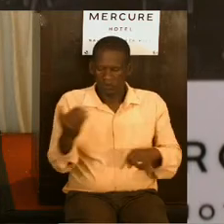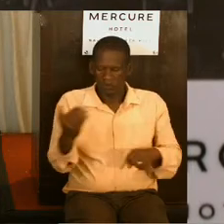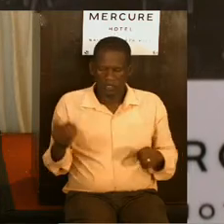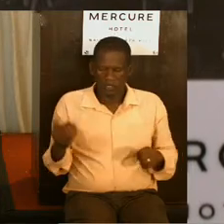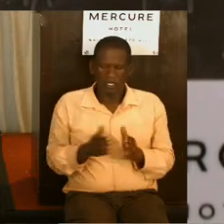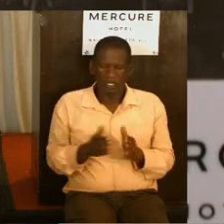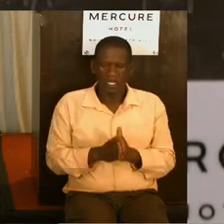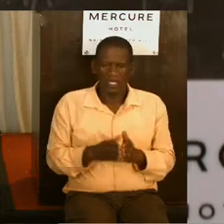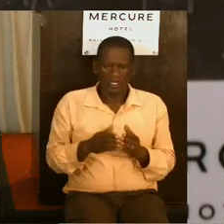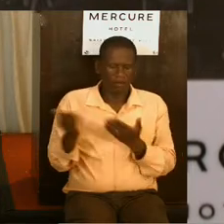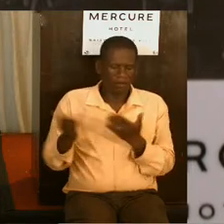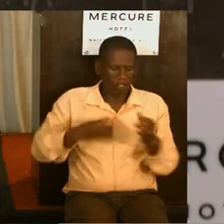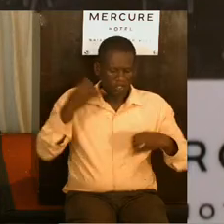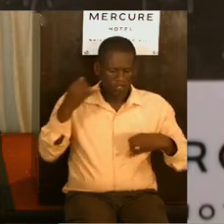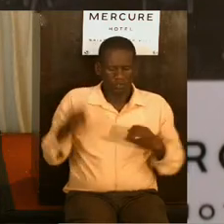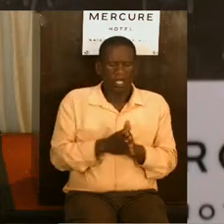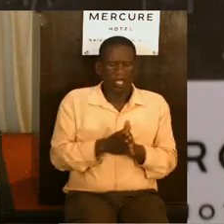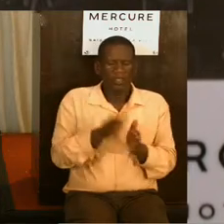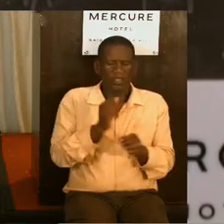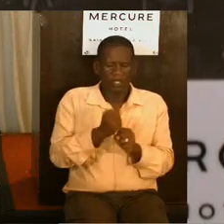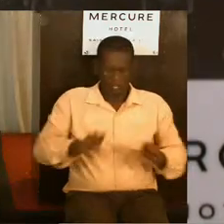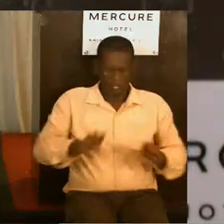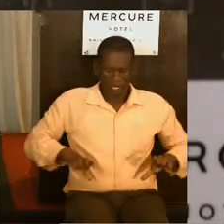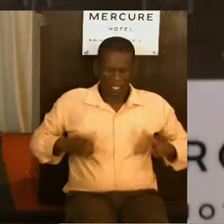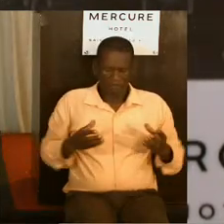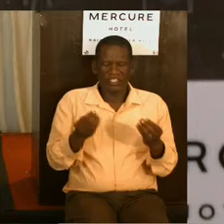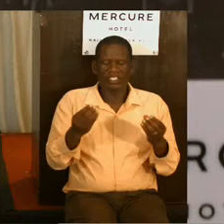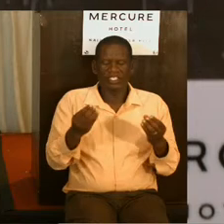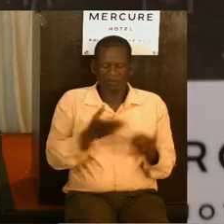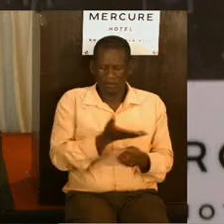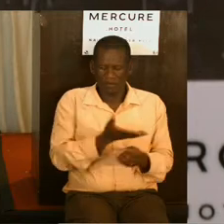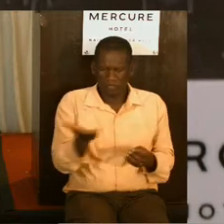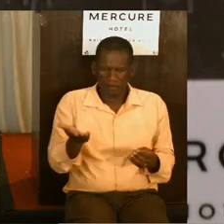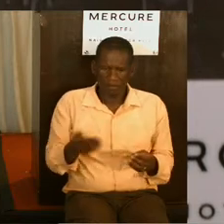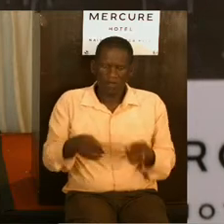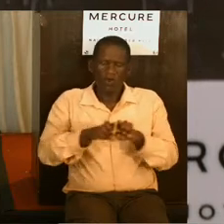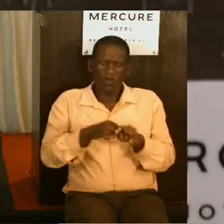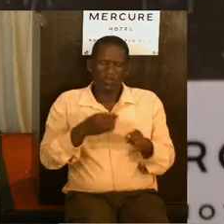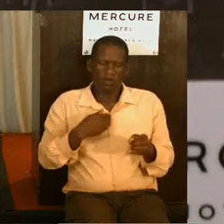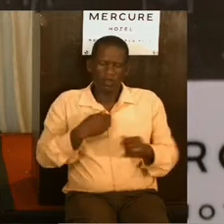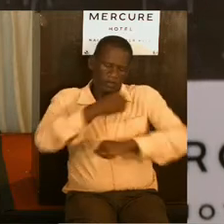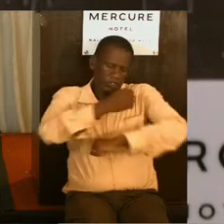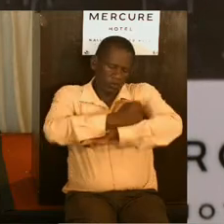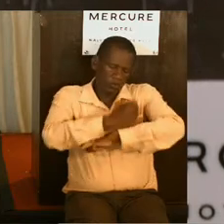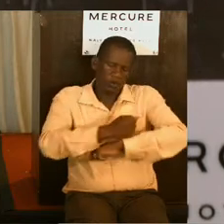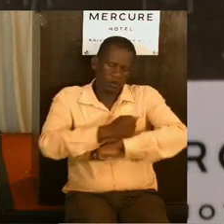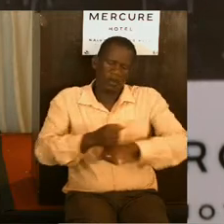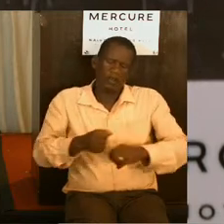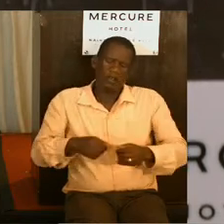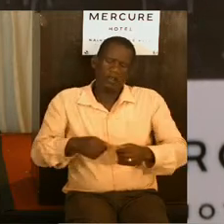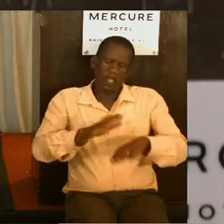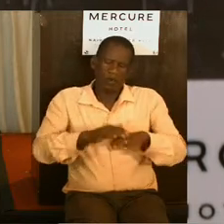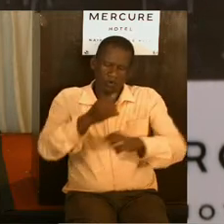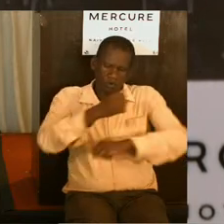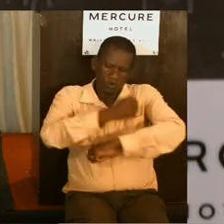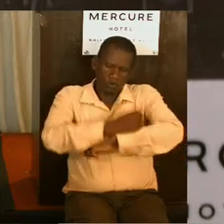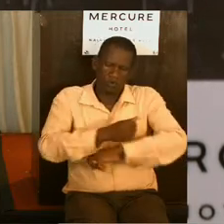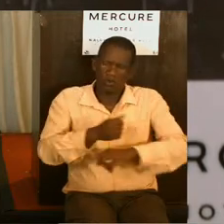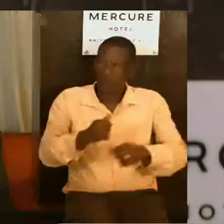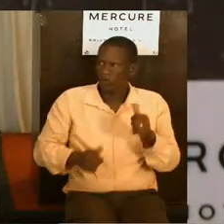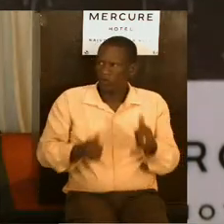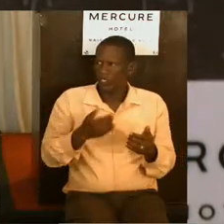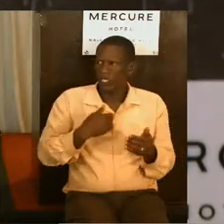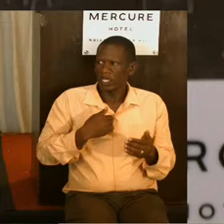and bring joy and it will make life much easier for them even to have a school a value-based school will really help